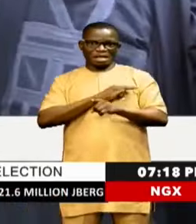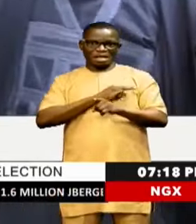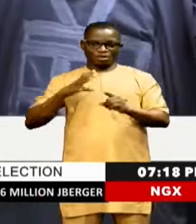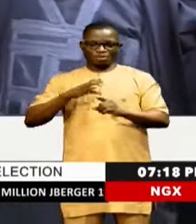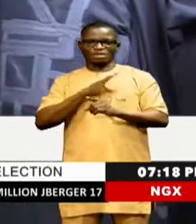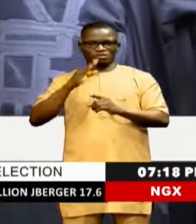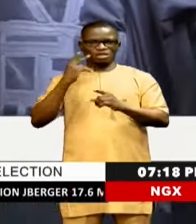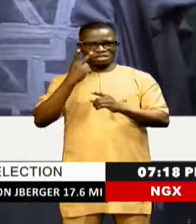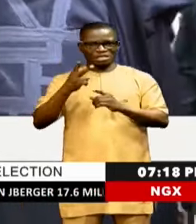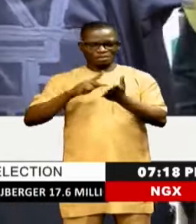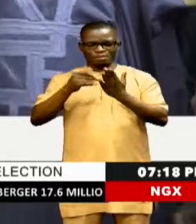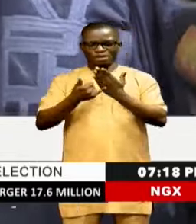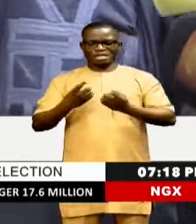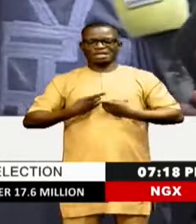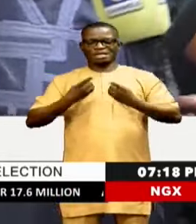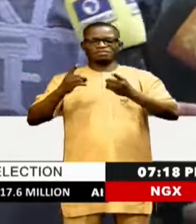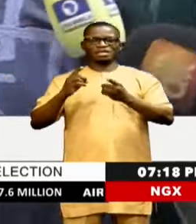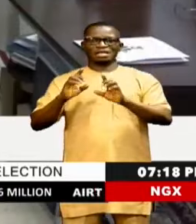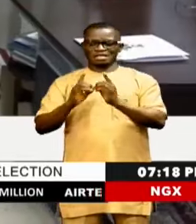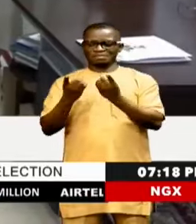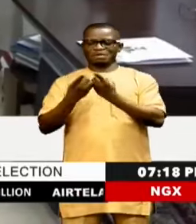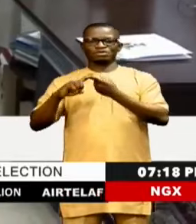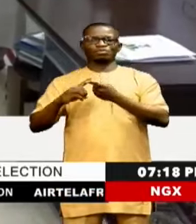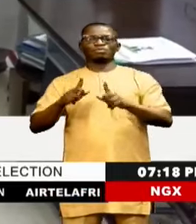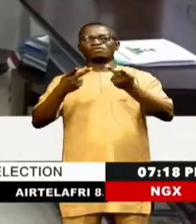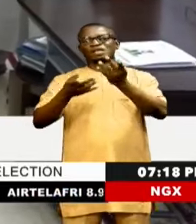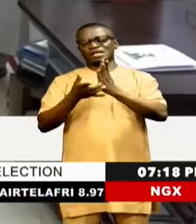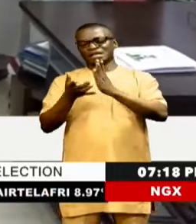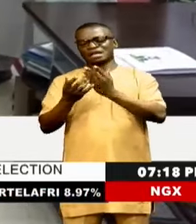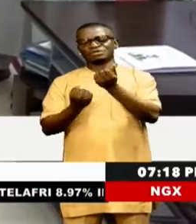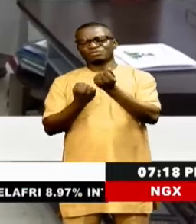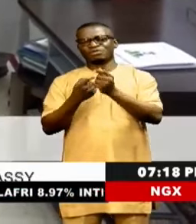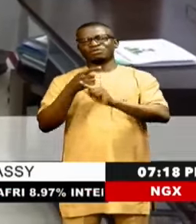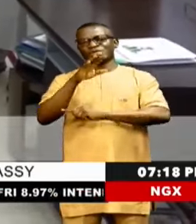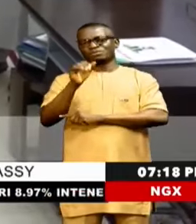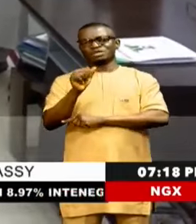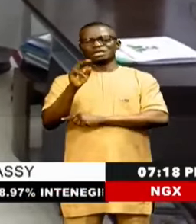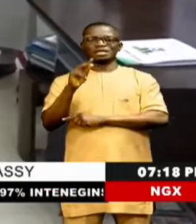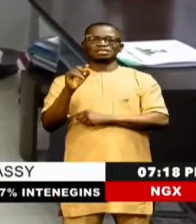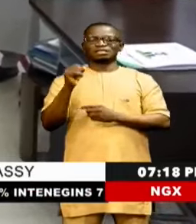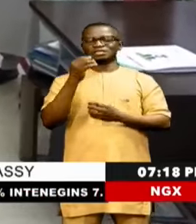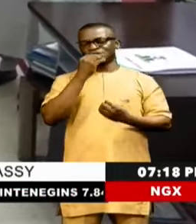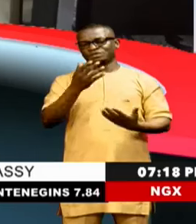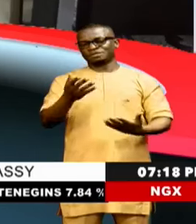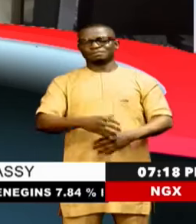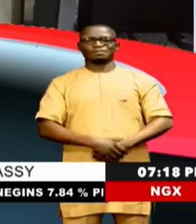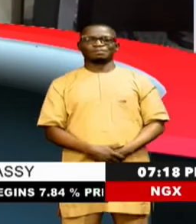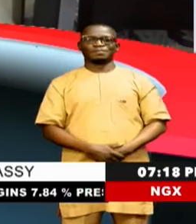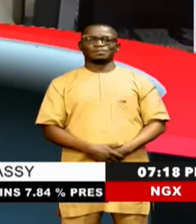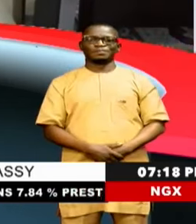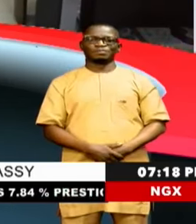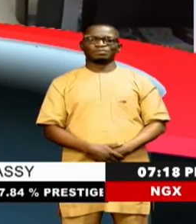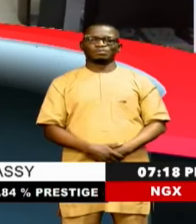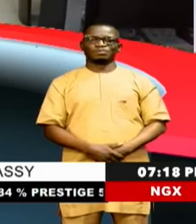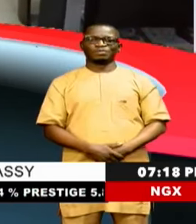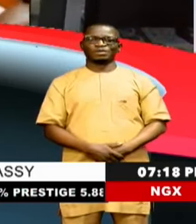of a project delivery unit to provide technical support. In Abuja, Usmanswell, NTA News. A